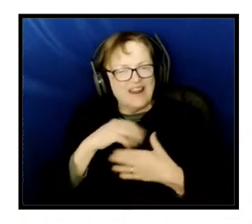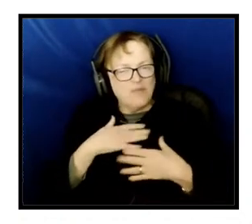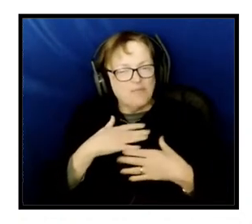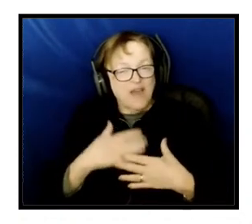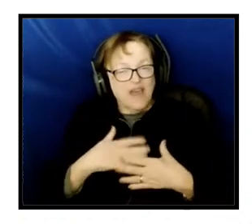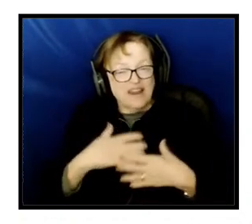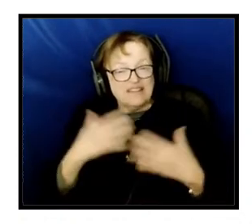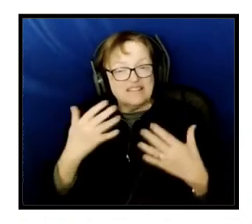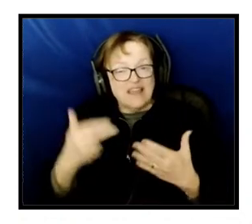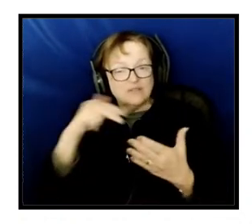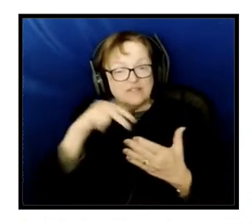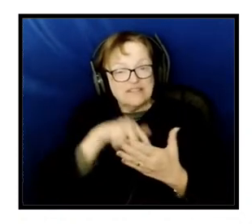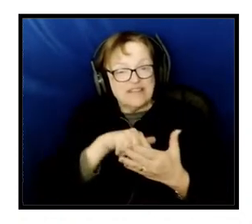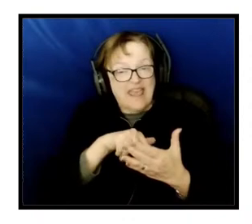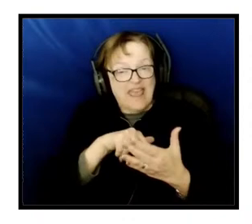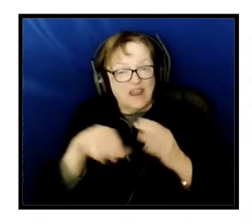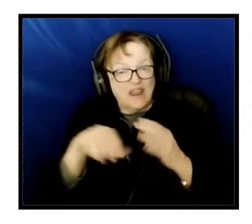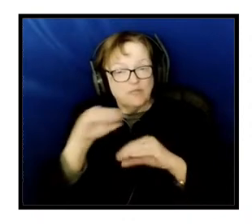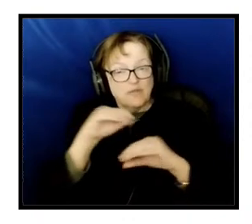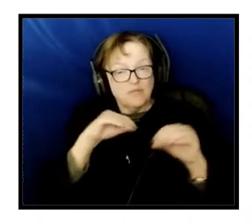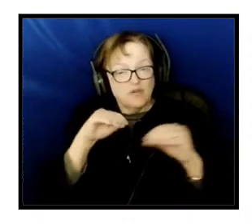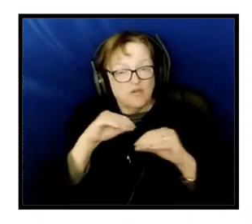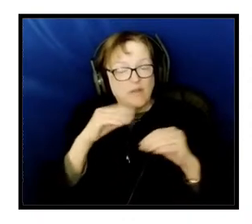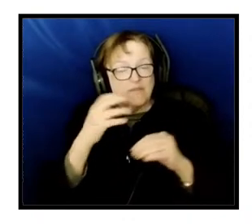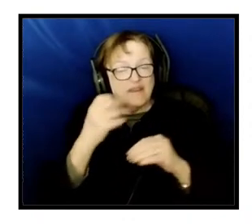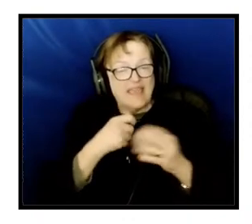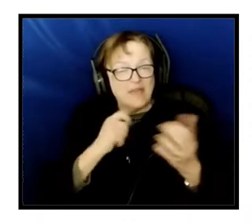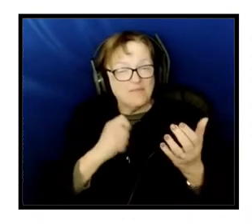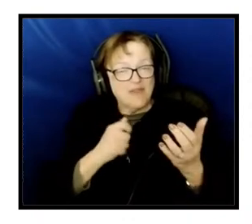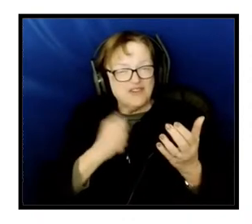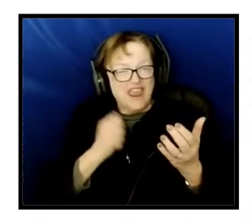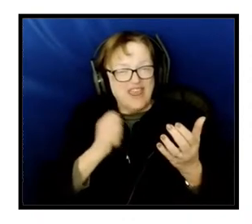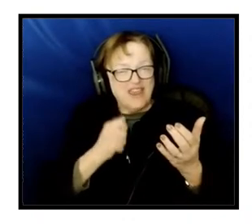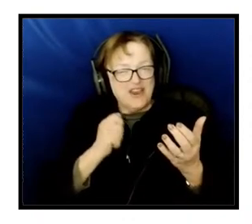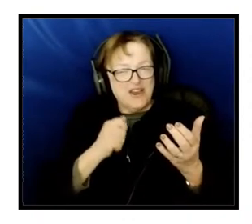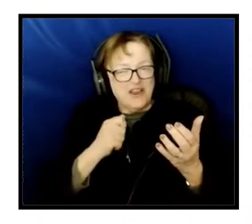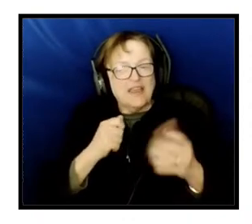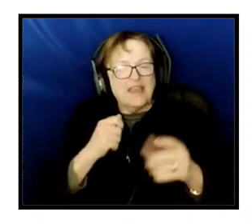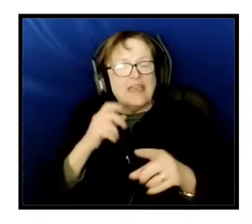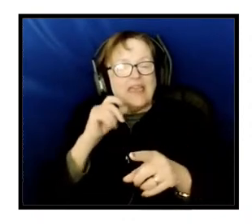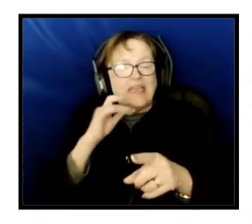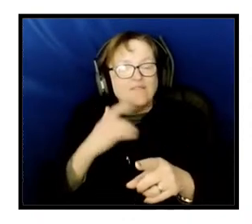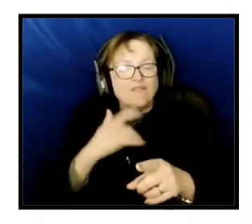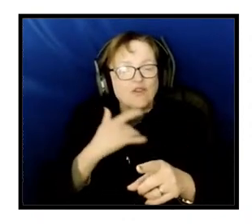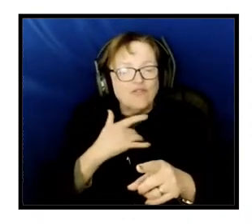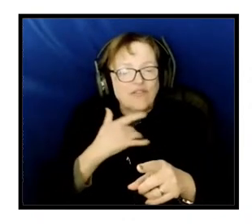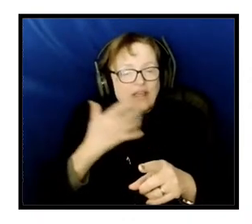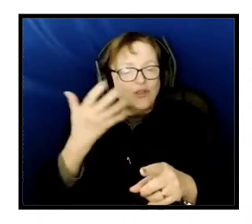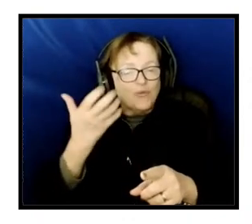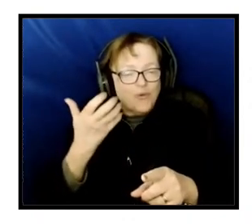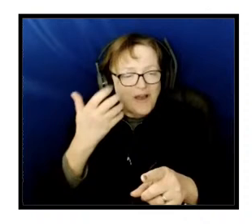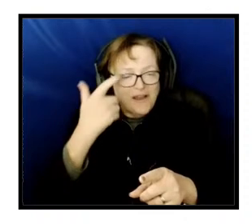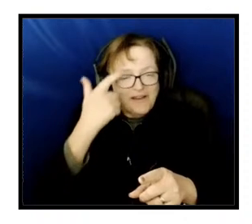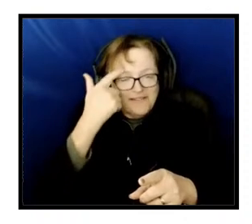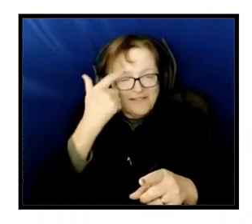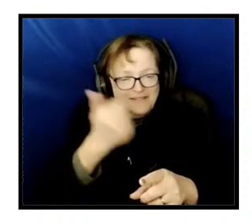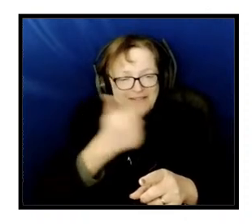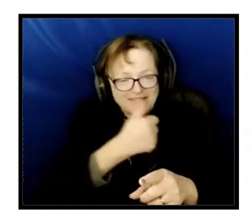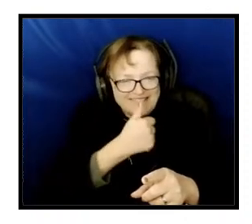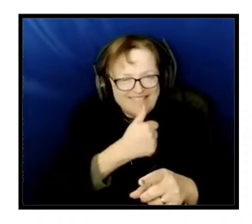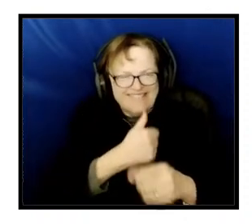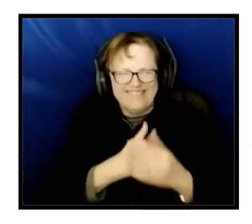do some movement, and I'm gonna grab my shaker. If you feel up for it. All right,